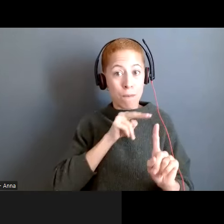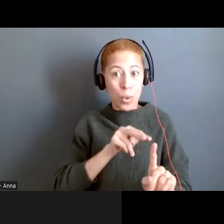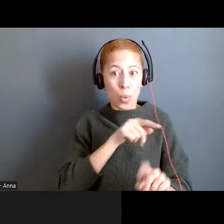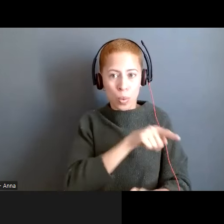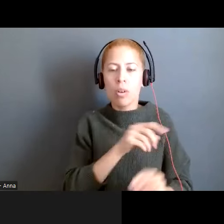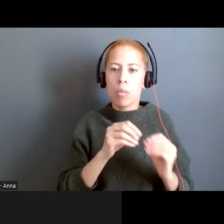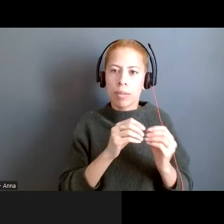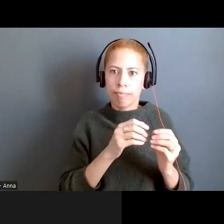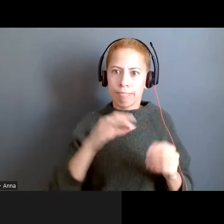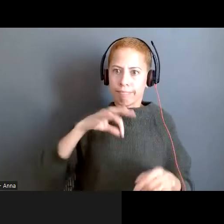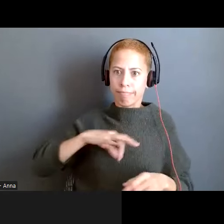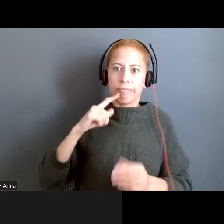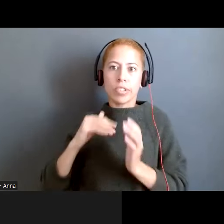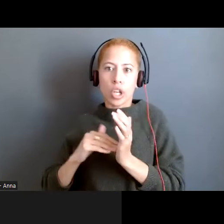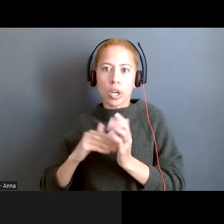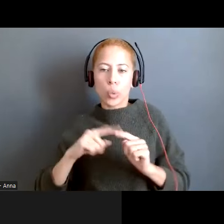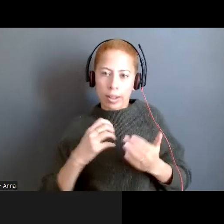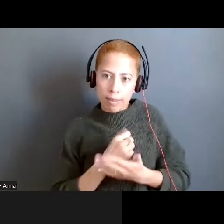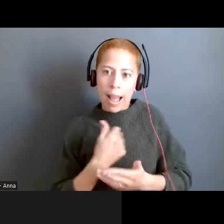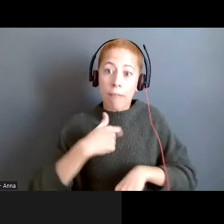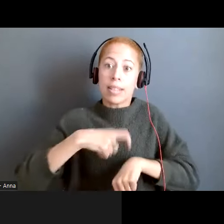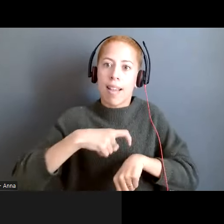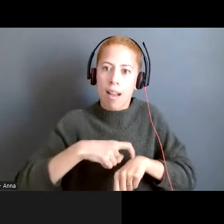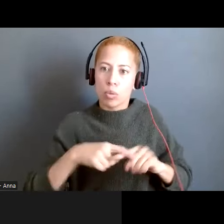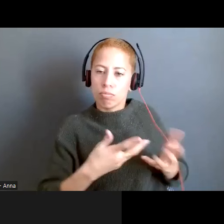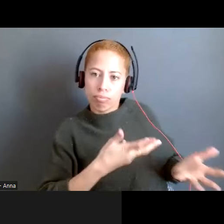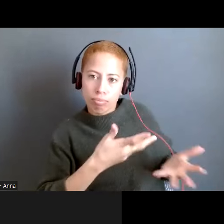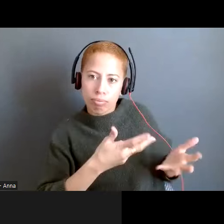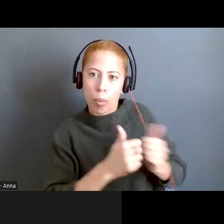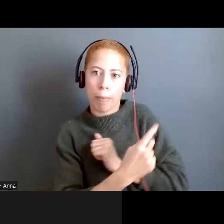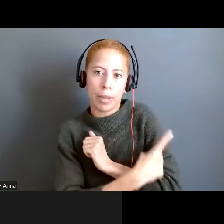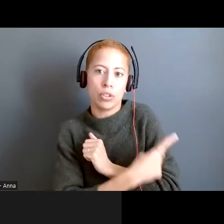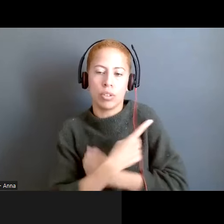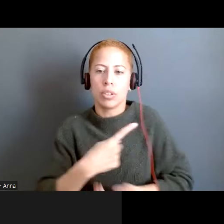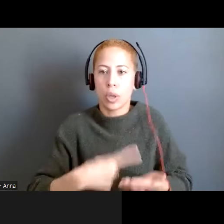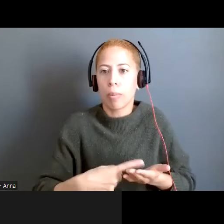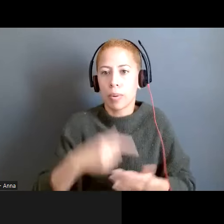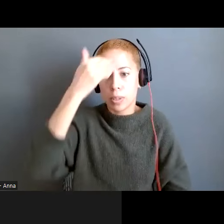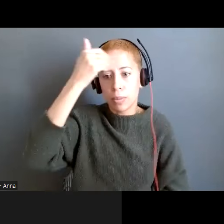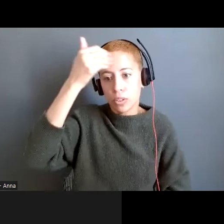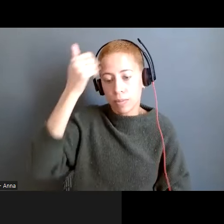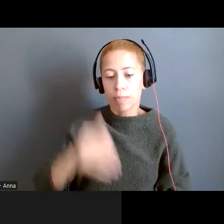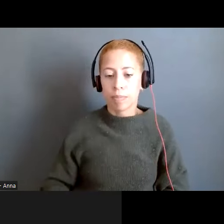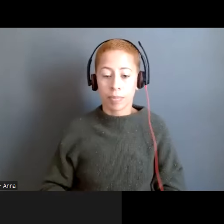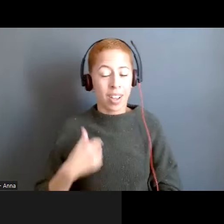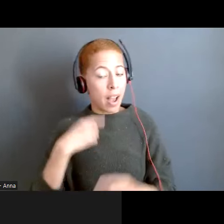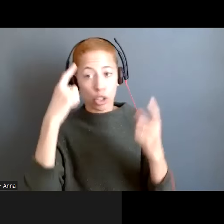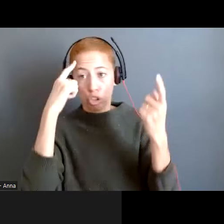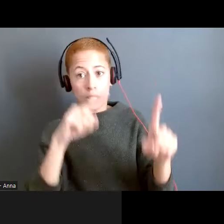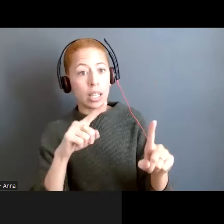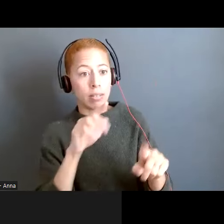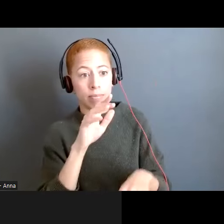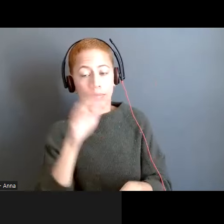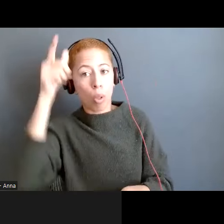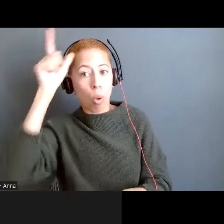be able to dig in more deeply. Kathy? Yeah, totally agree with everything Laura said. I'd add a couple more.